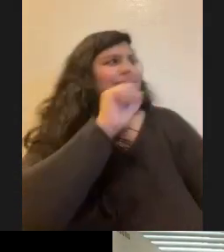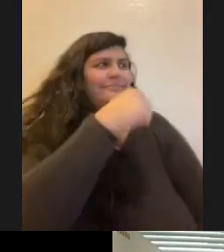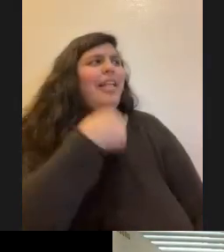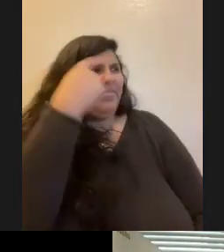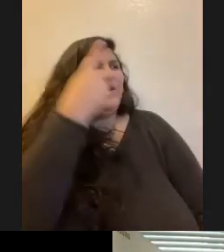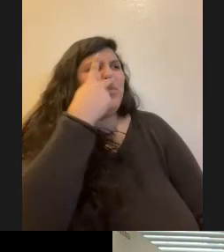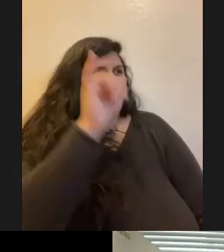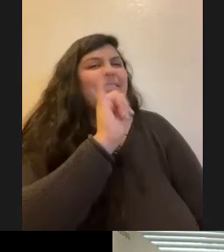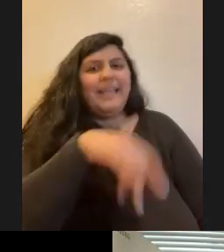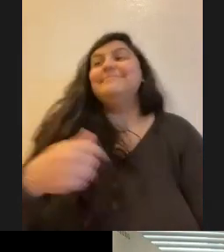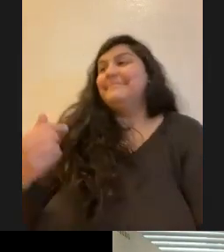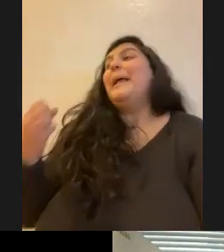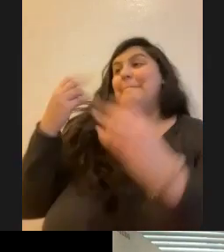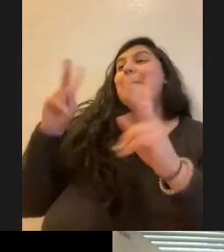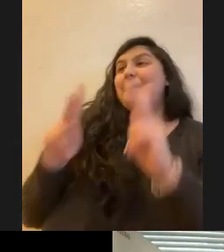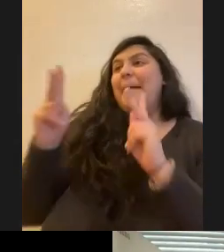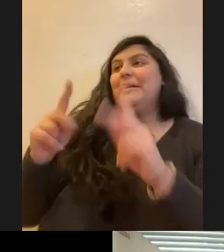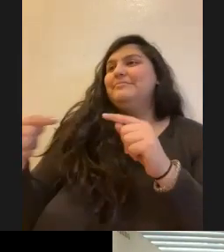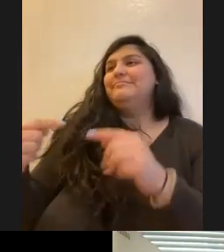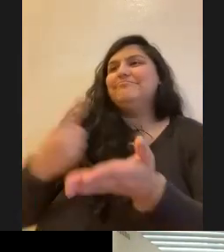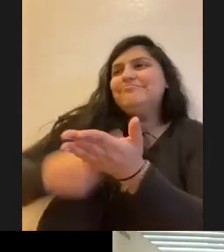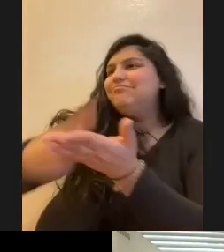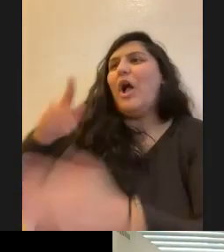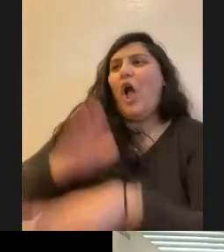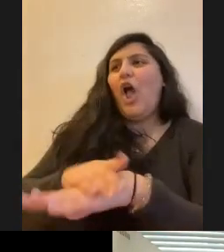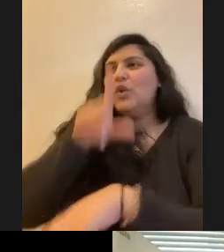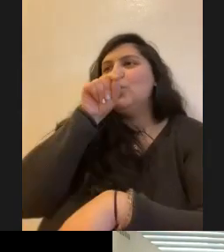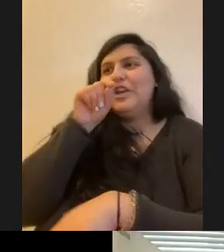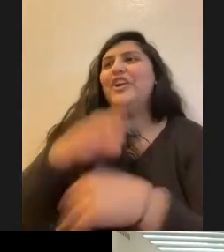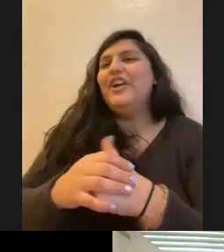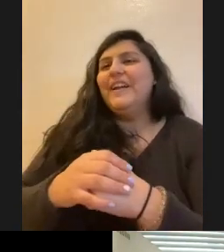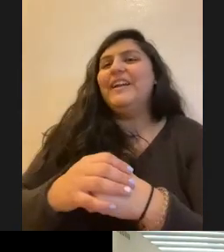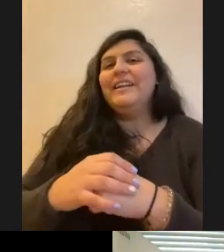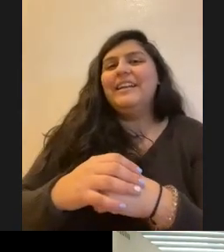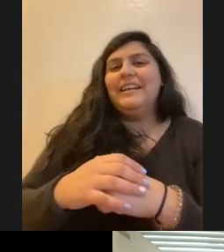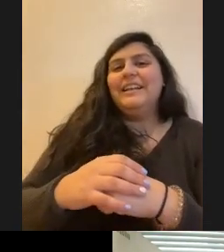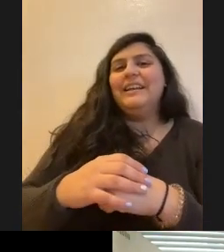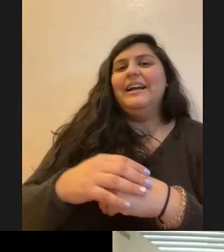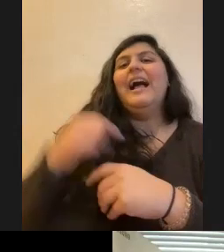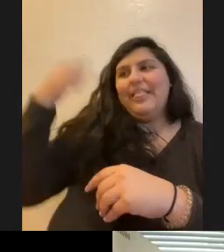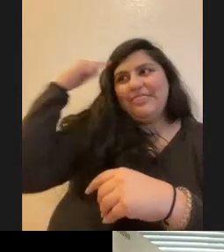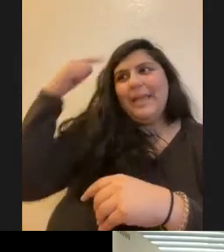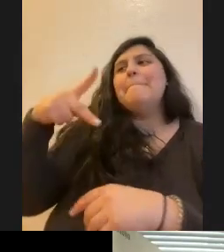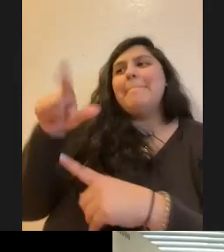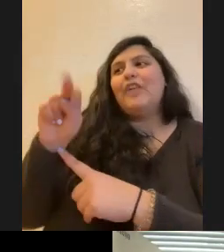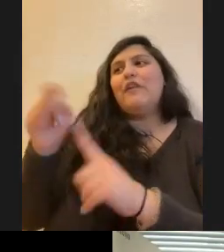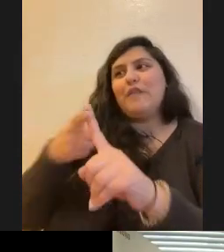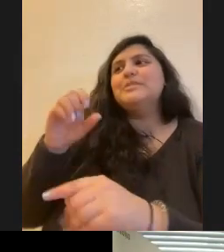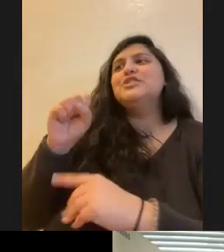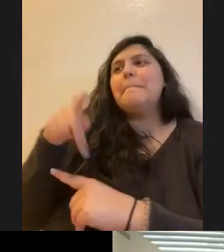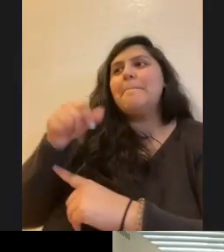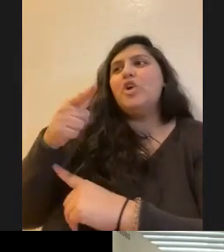debates. But okay. I fully believe that Plankton is a copepod. So yeah, he's actually a very